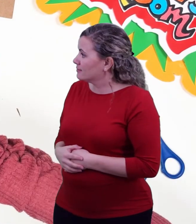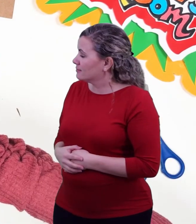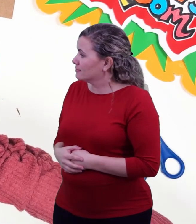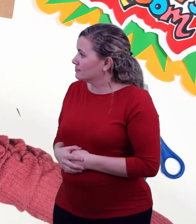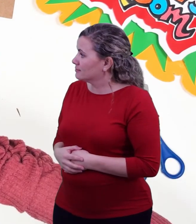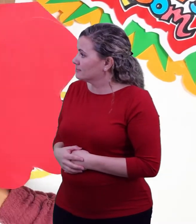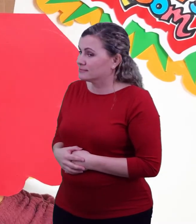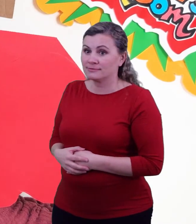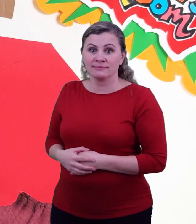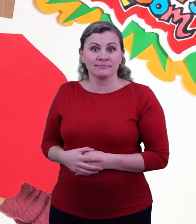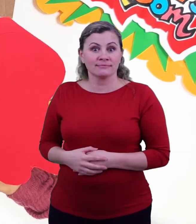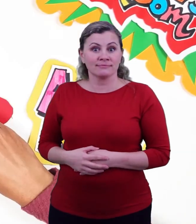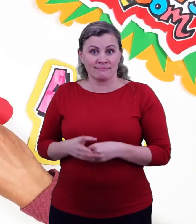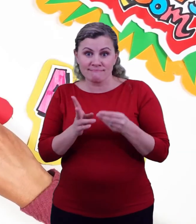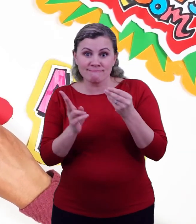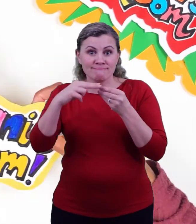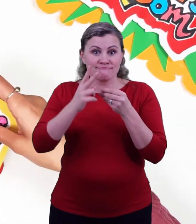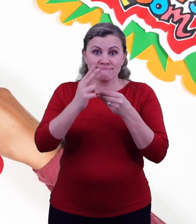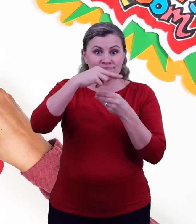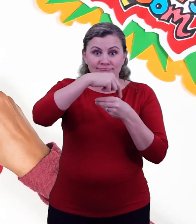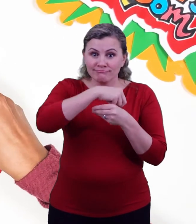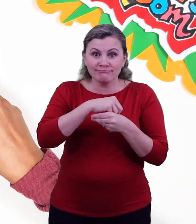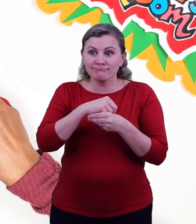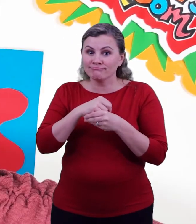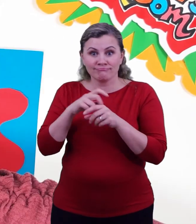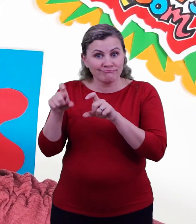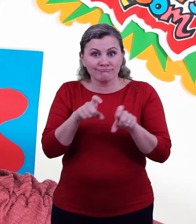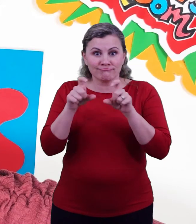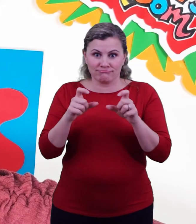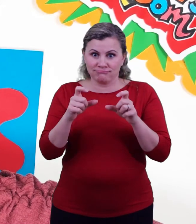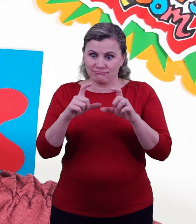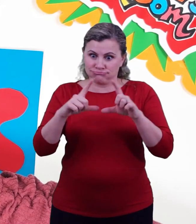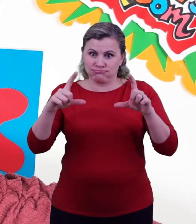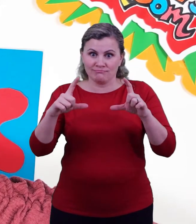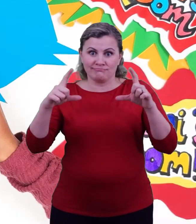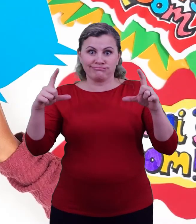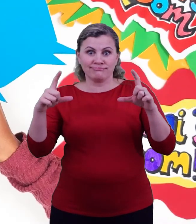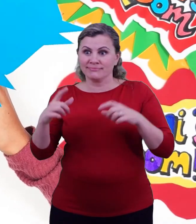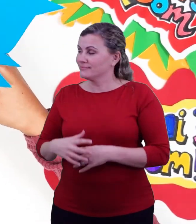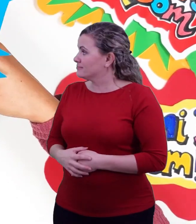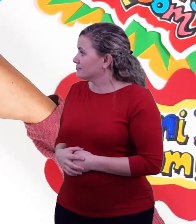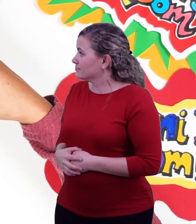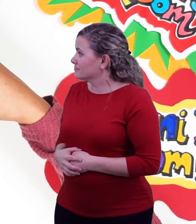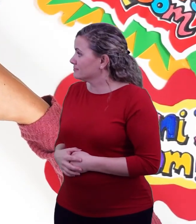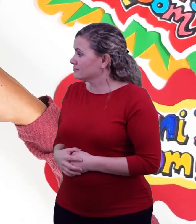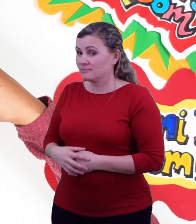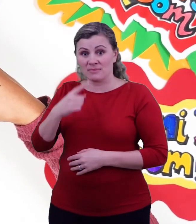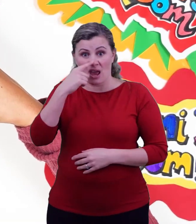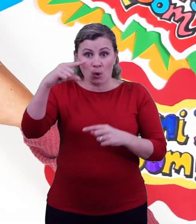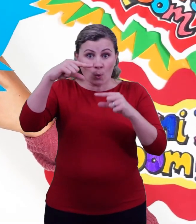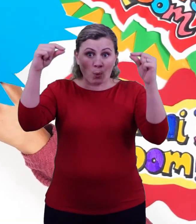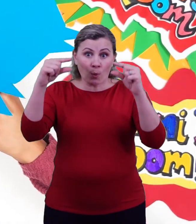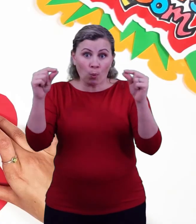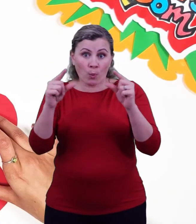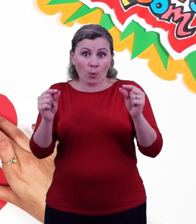Now repeat this process with as many layers as you like. I've used explosions and bubble shapes, but you can use whatever colour and shapes you